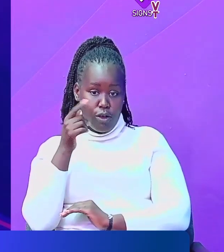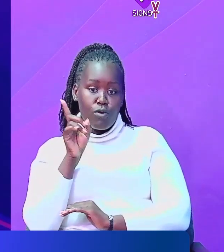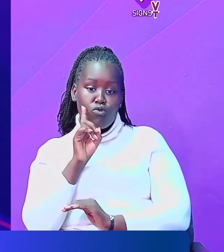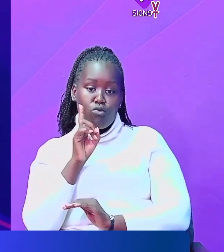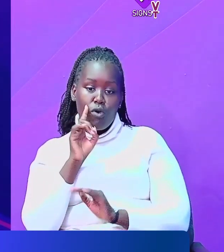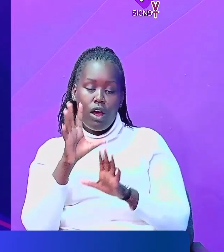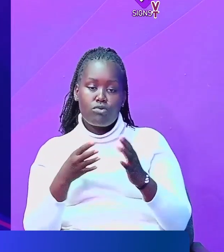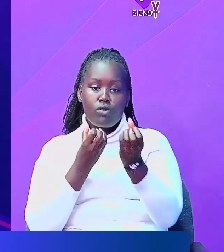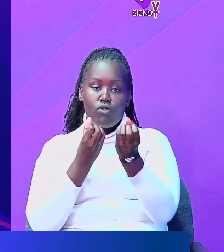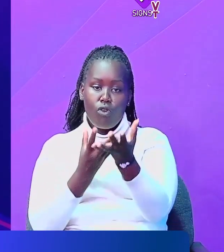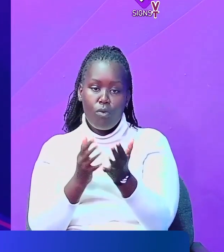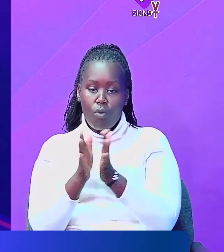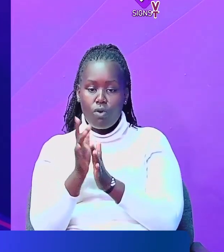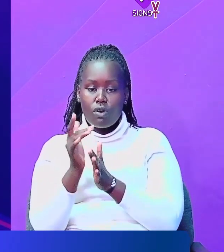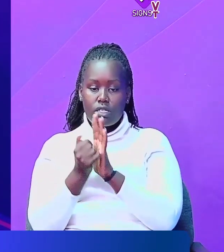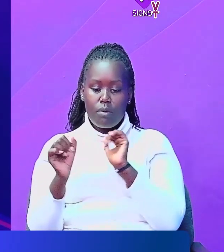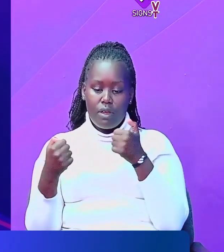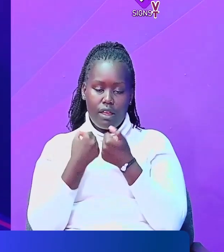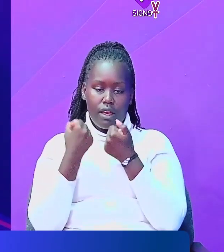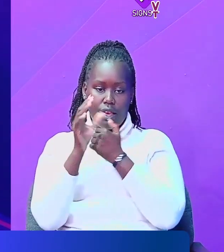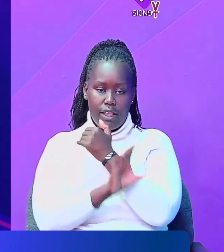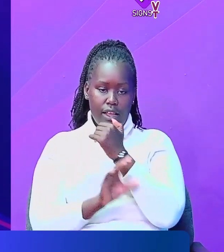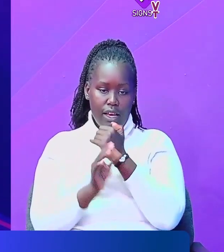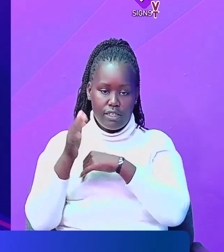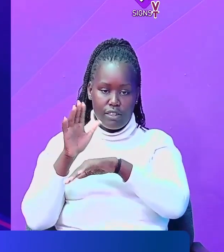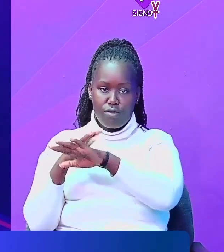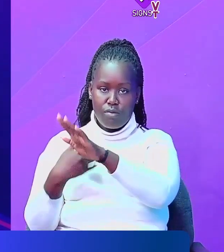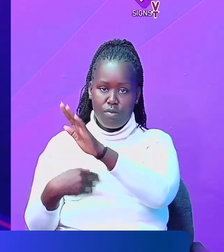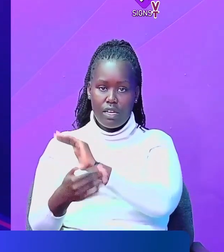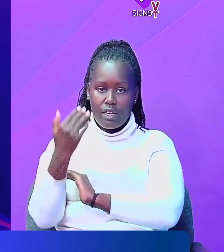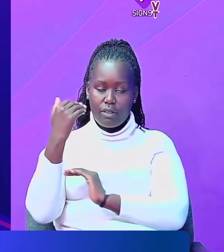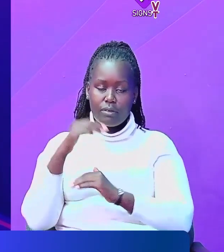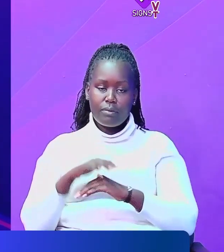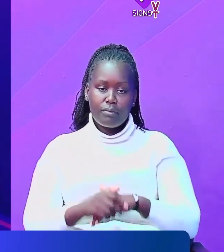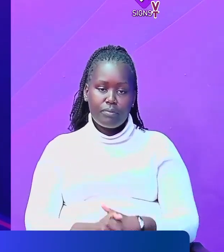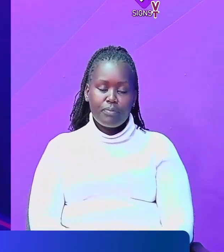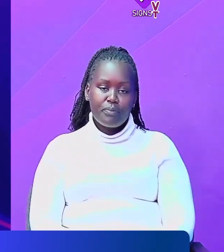happening in the country. Good morning.